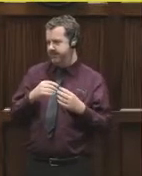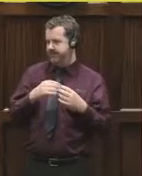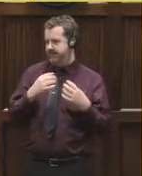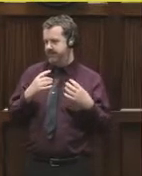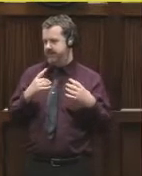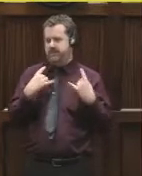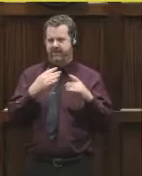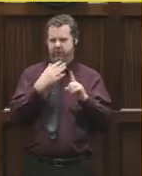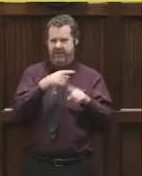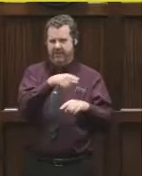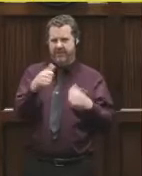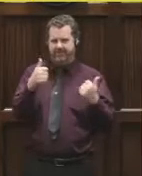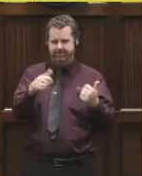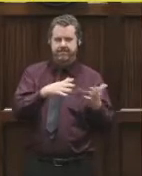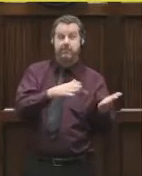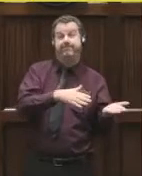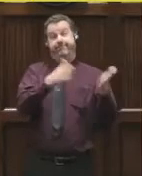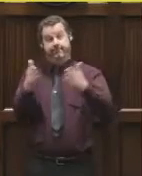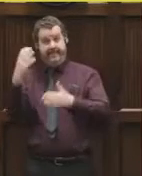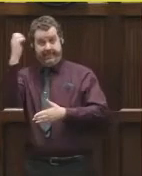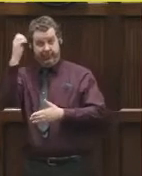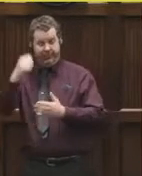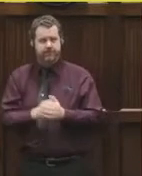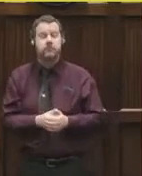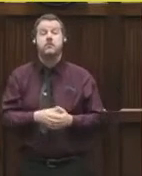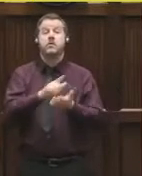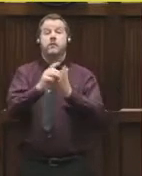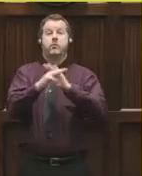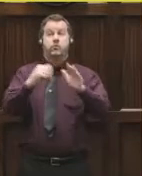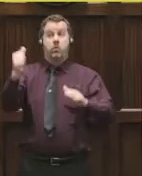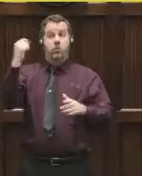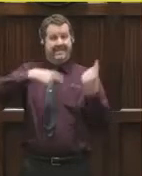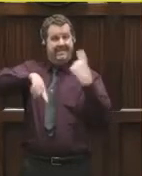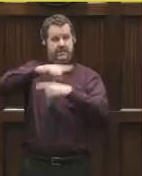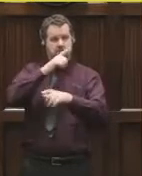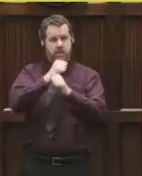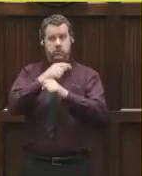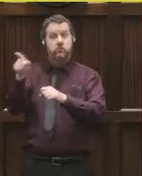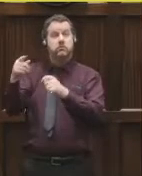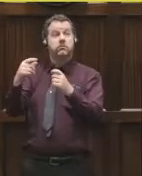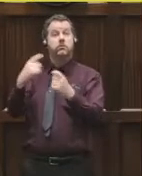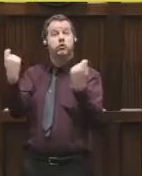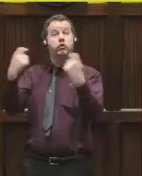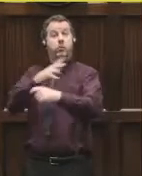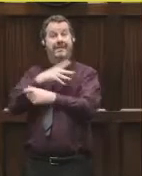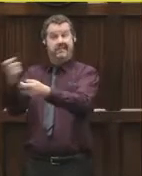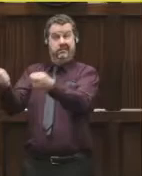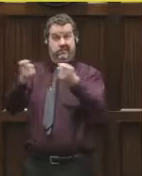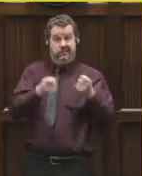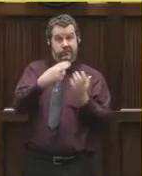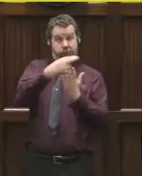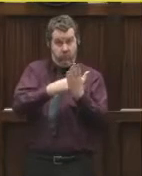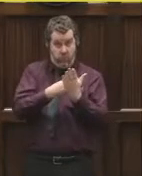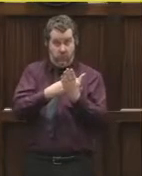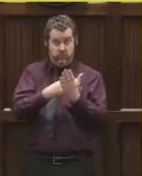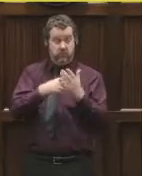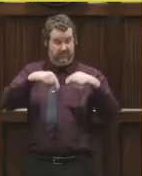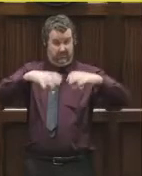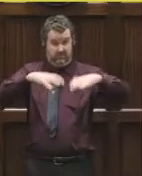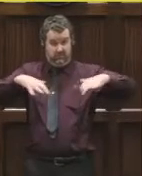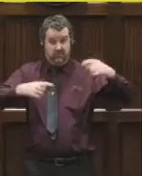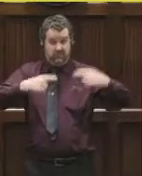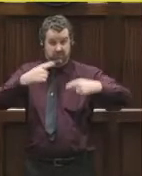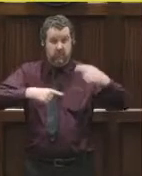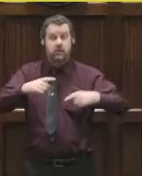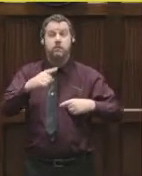As on the last occasion, 12 months ago, we discussed the report which came from the committee, and as on the last occasion, I started in Irish to